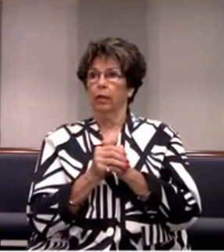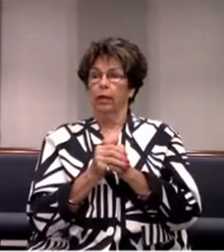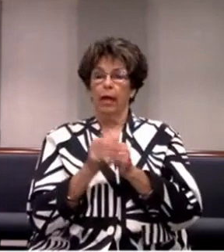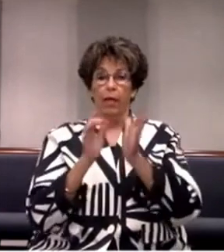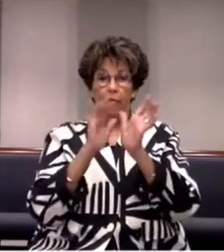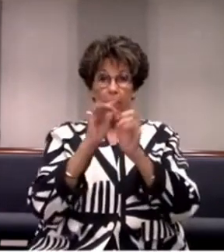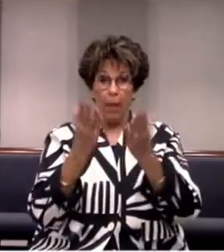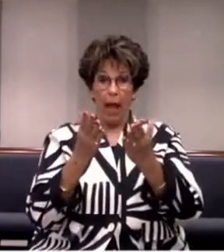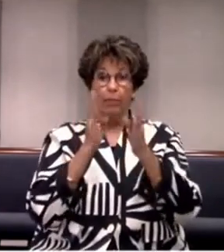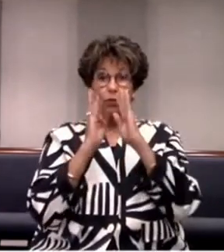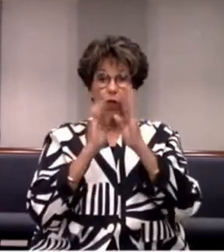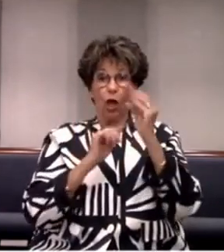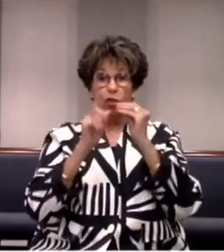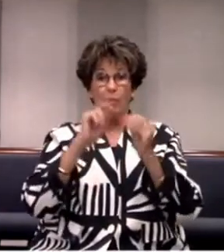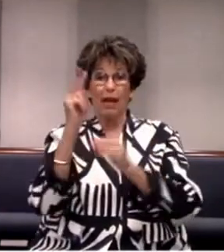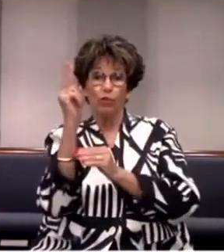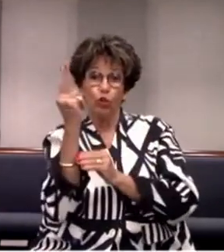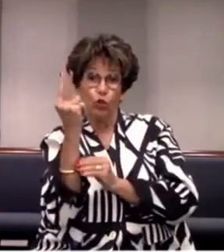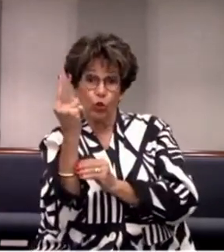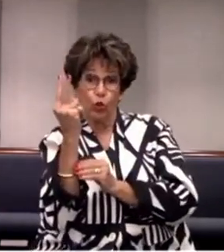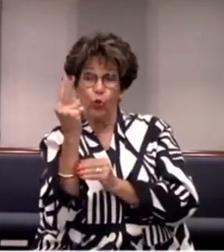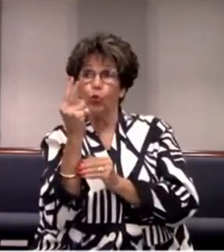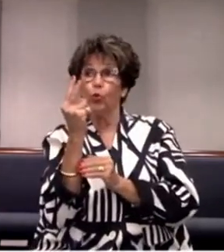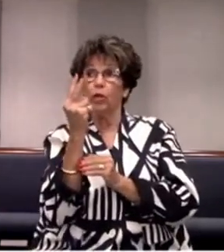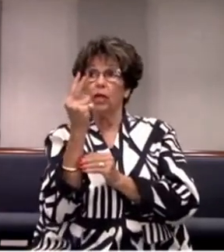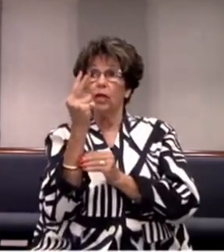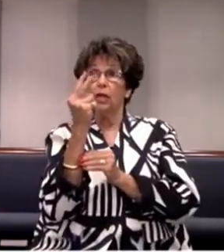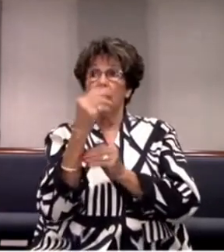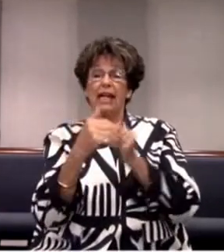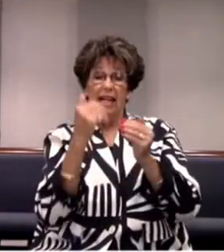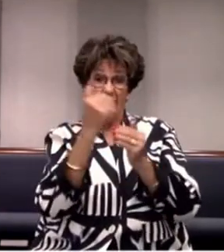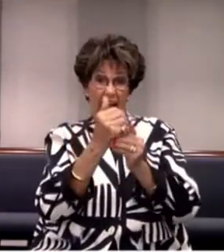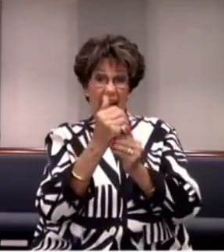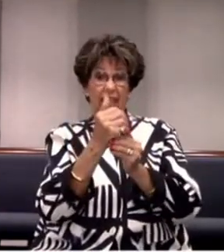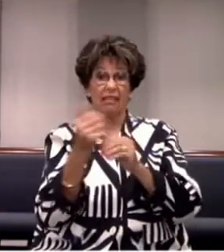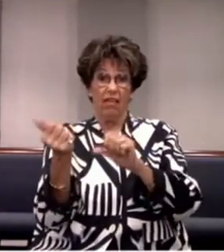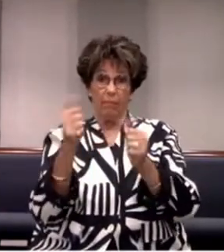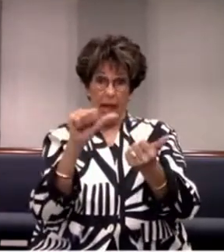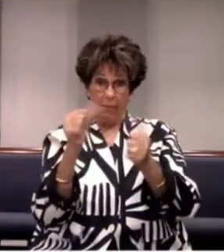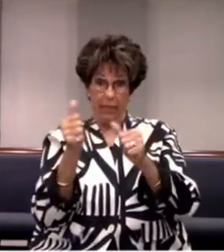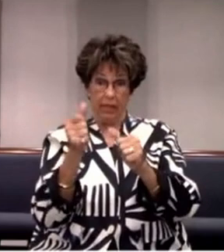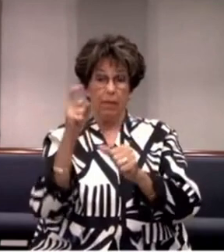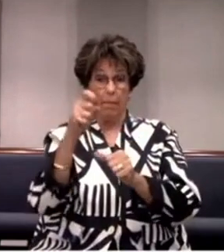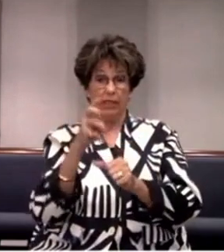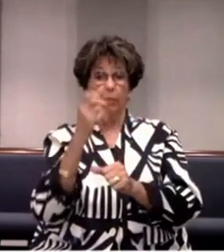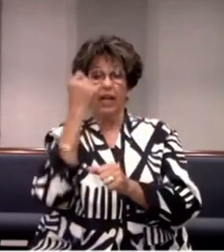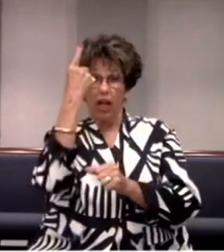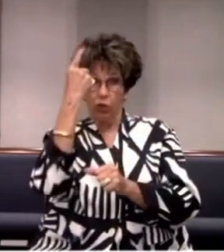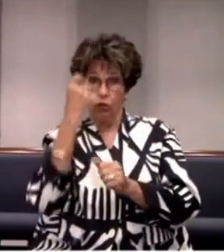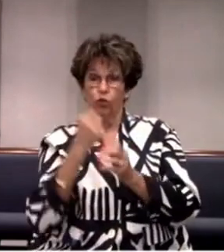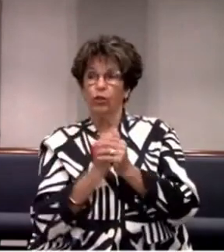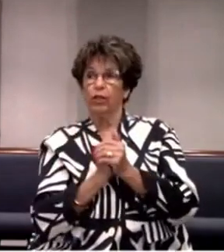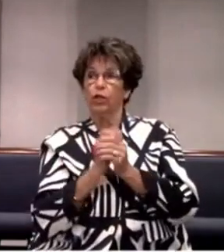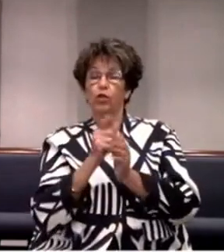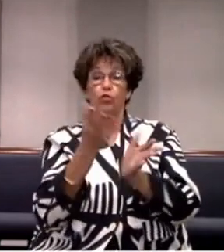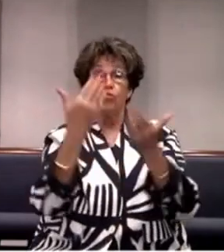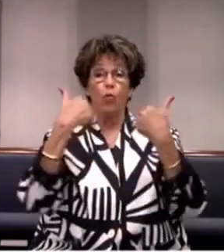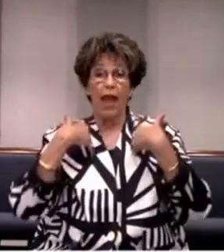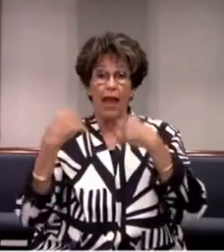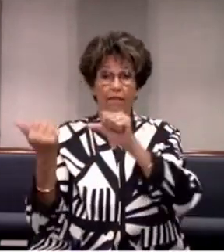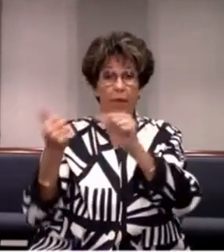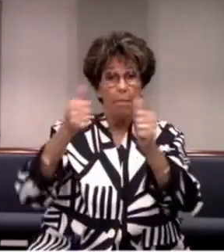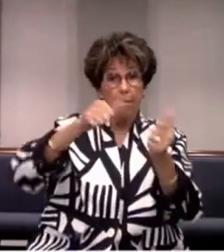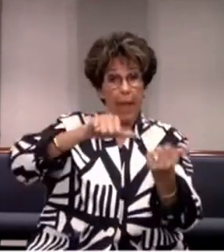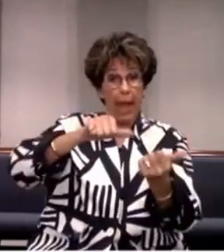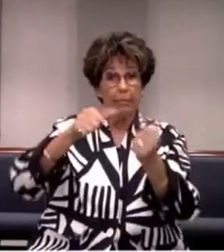of baptism, and they must be understood in their proper order. you have the baptism of